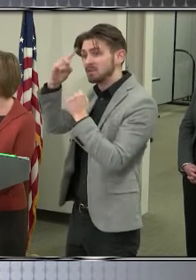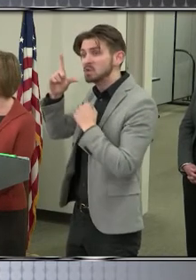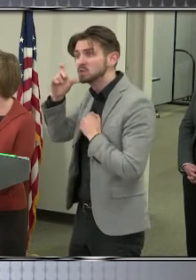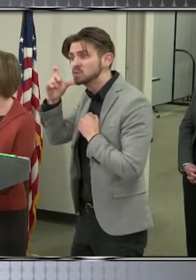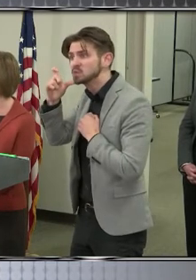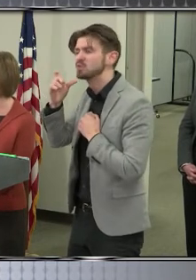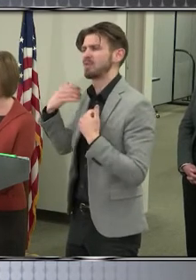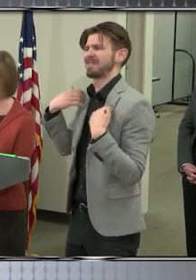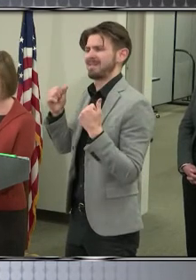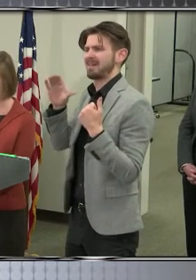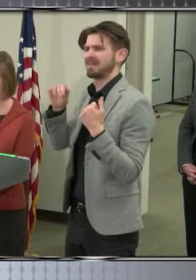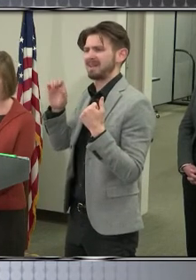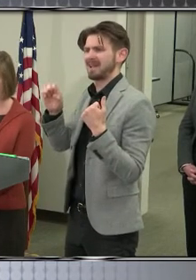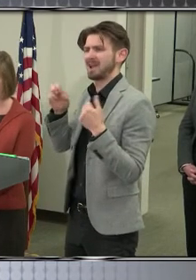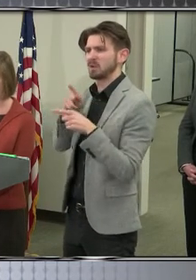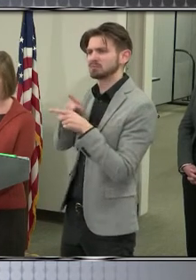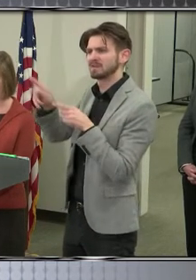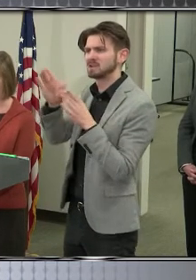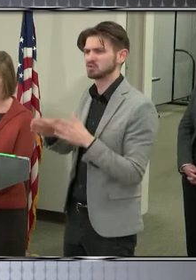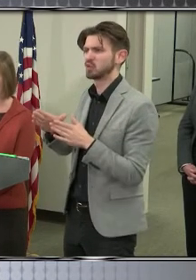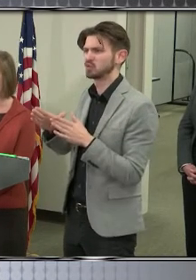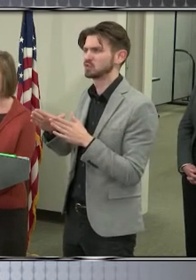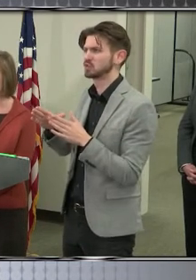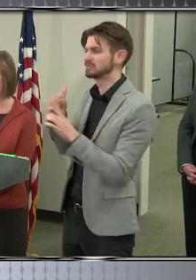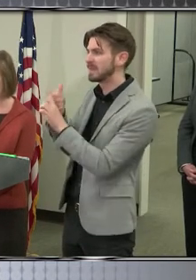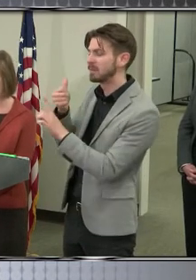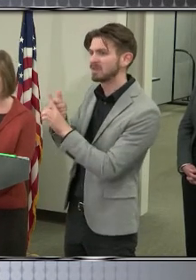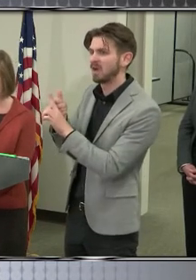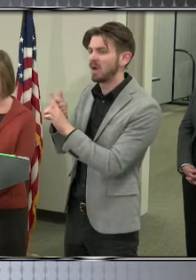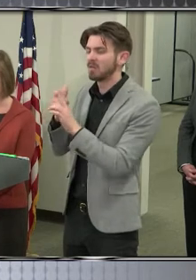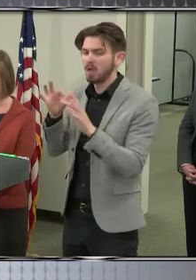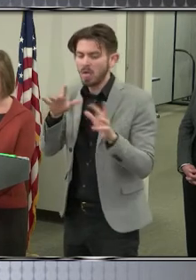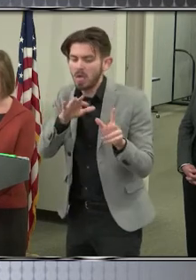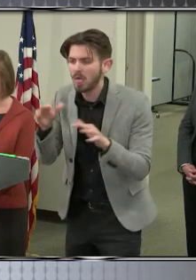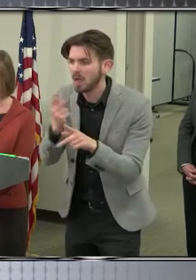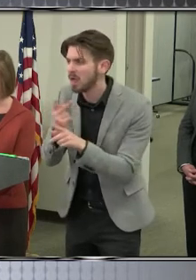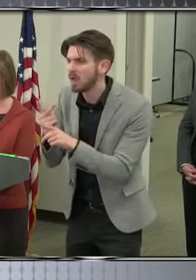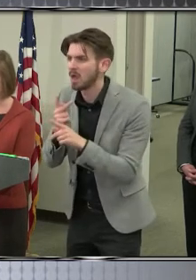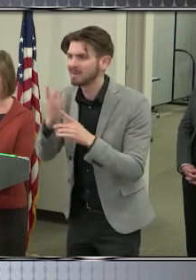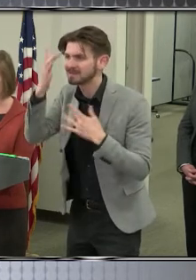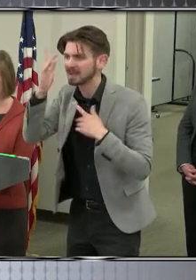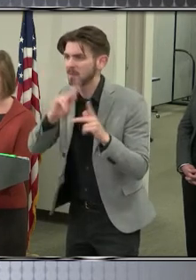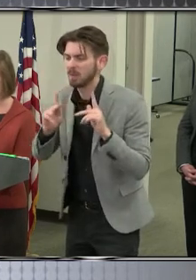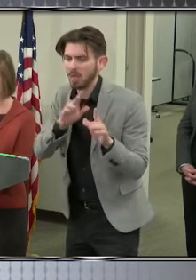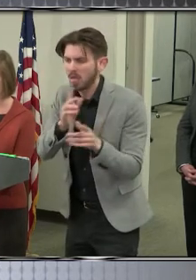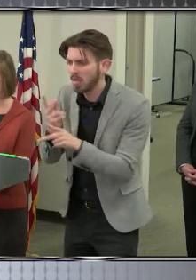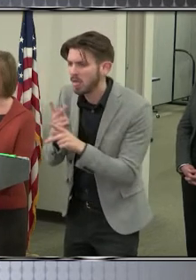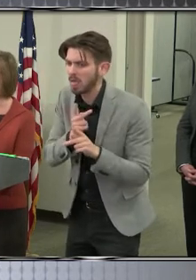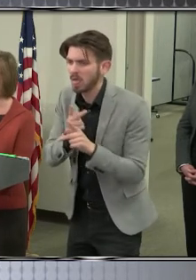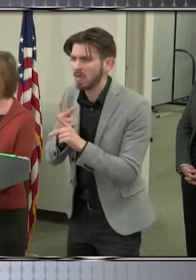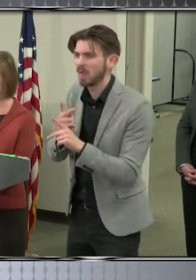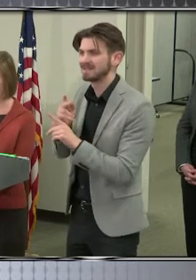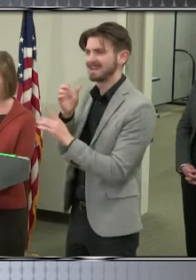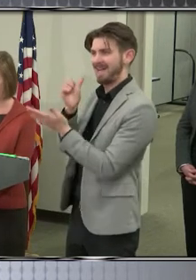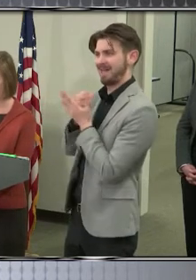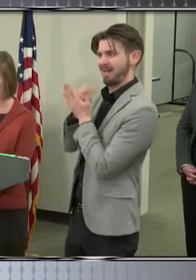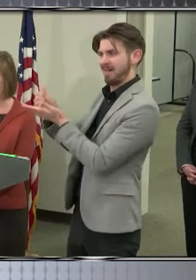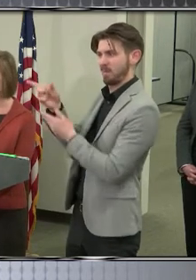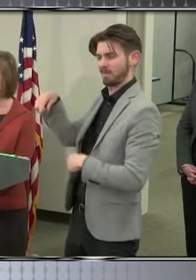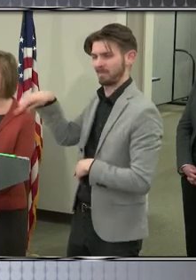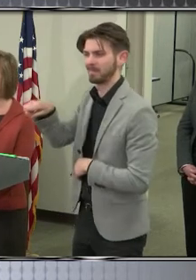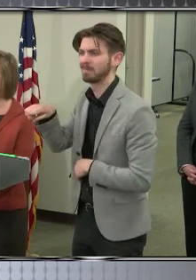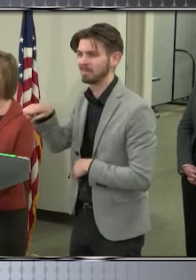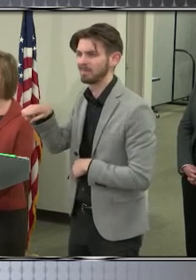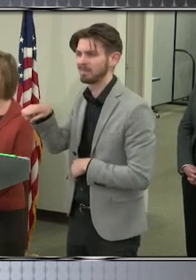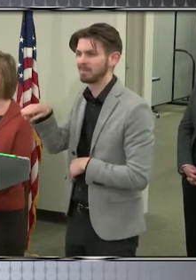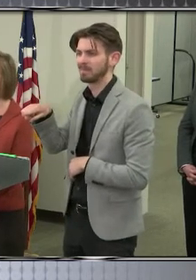contact with the sick people. The most important steps to take to prevent the spread of illness in the community are